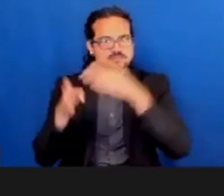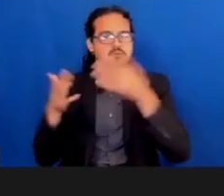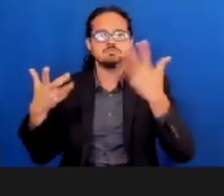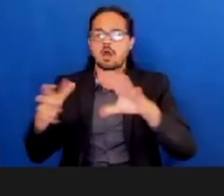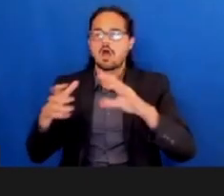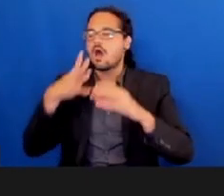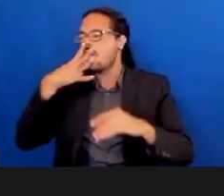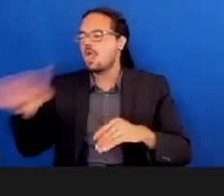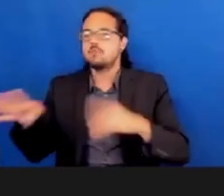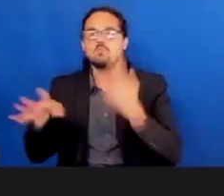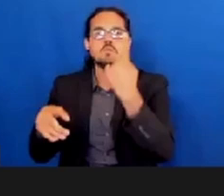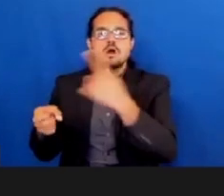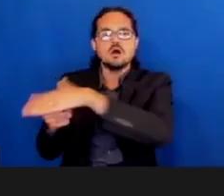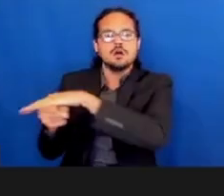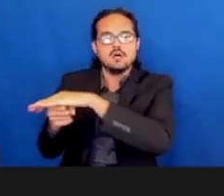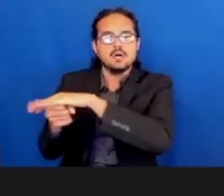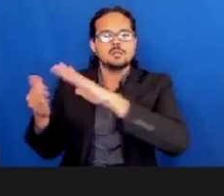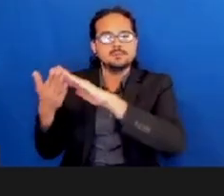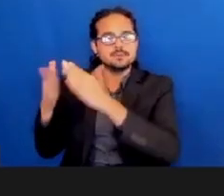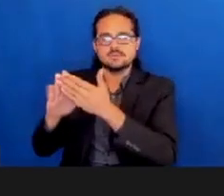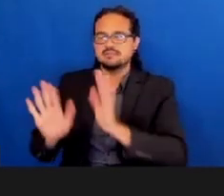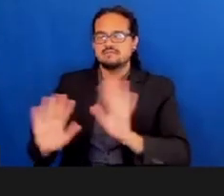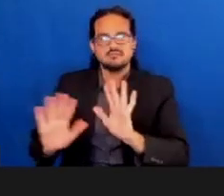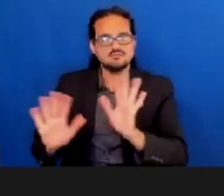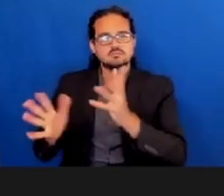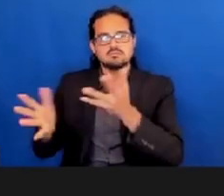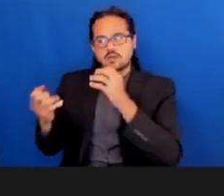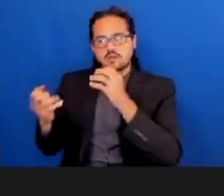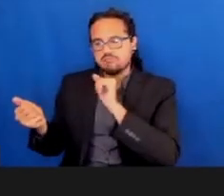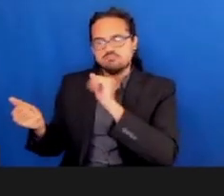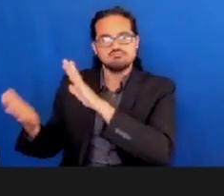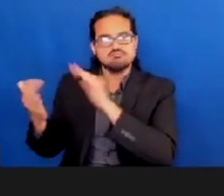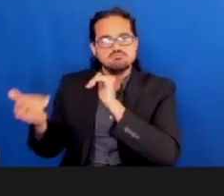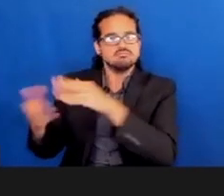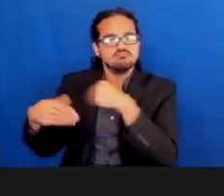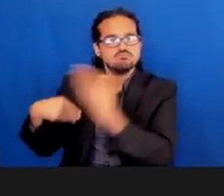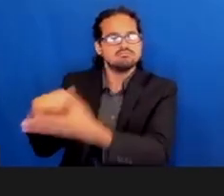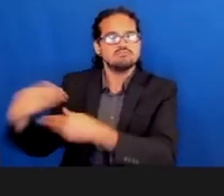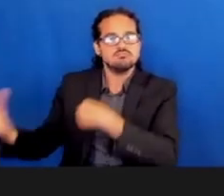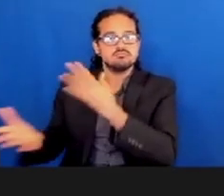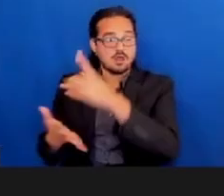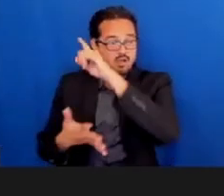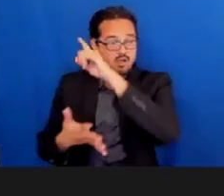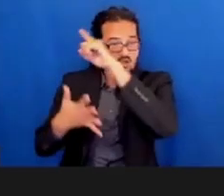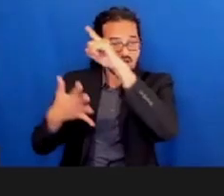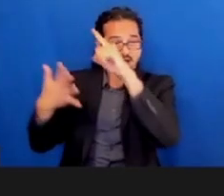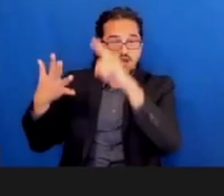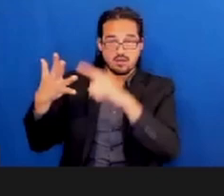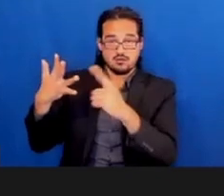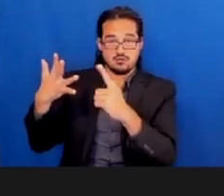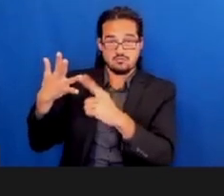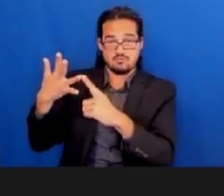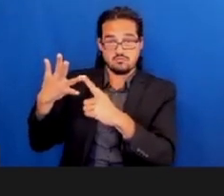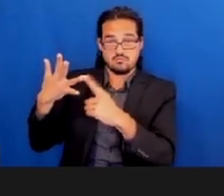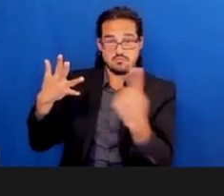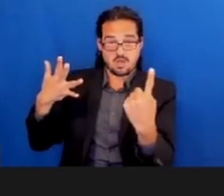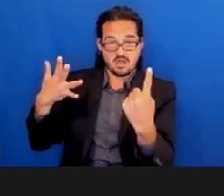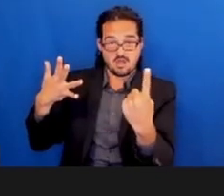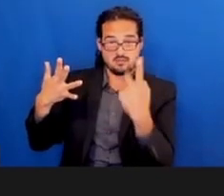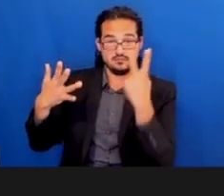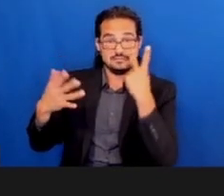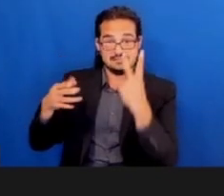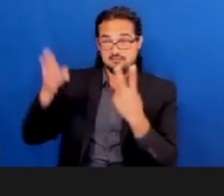this shows that all communities, save one in Marin County, are within 90% of our average,